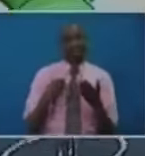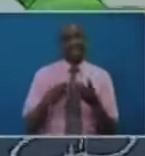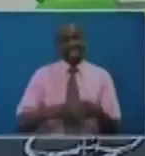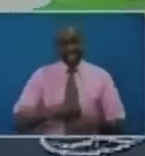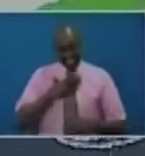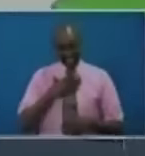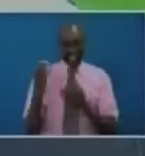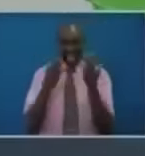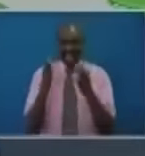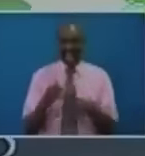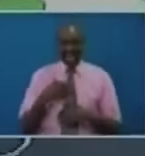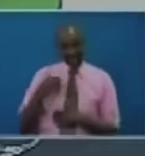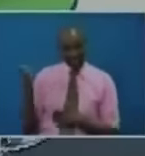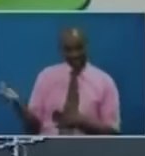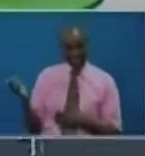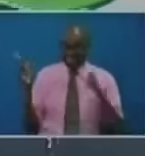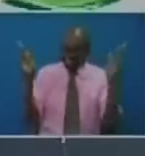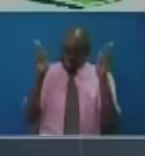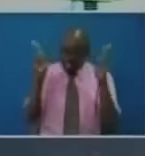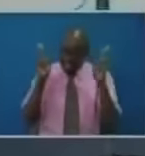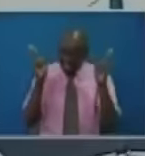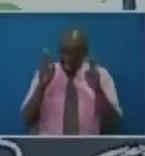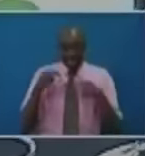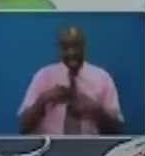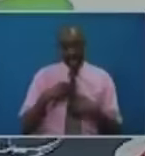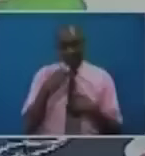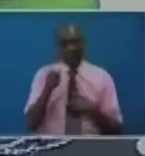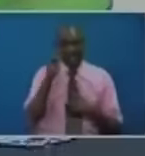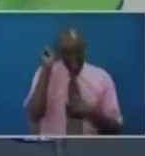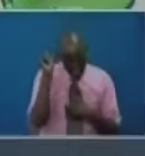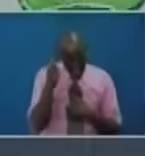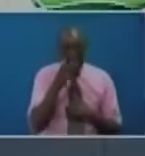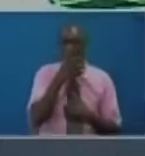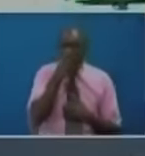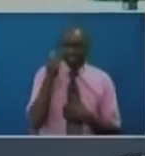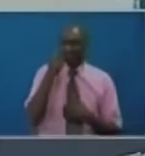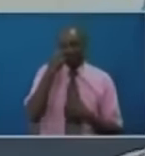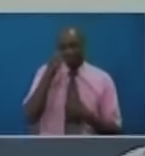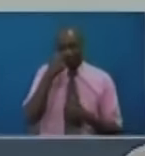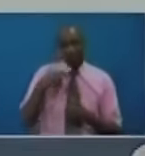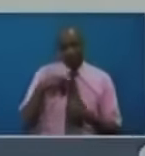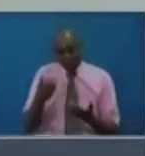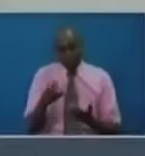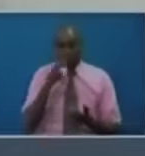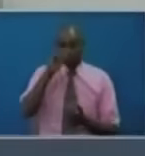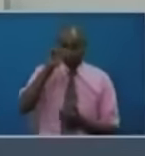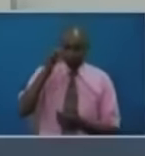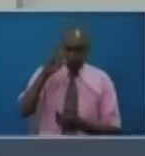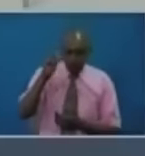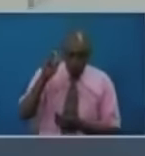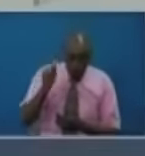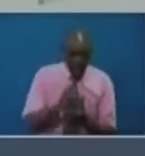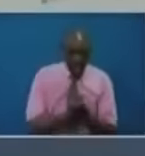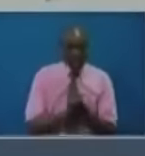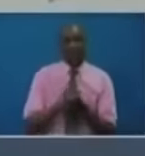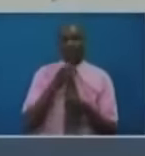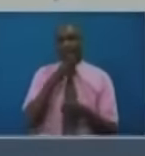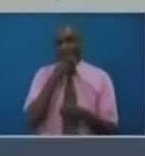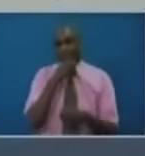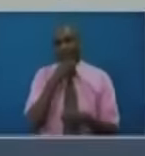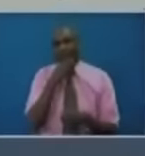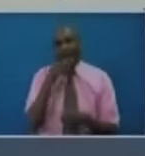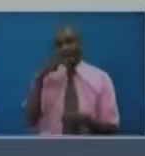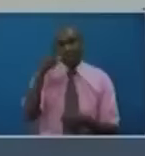seats are ready. And I will be hosting some of Kenya's best comedians. I have Njugush, I have Mankush, and I also